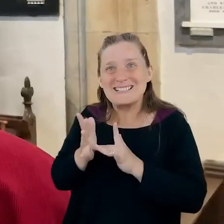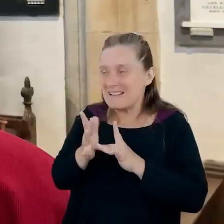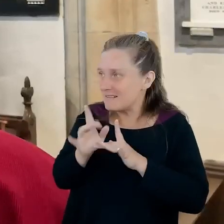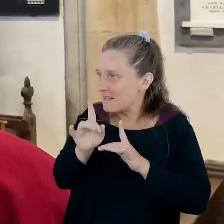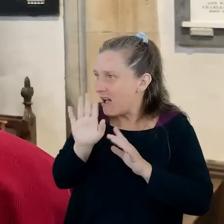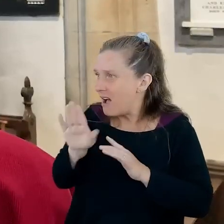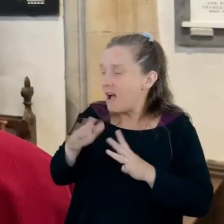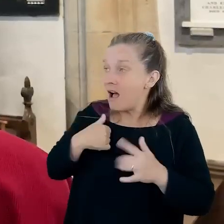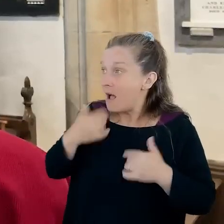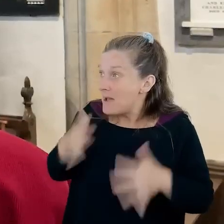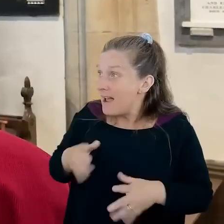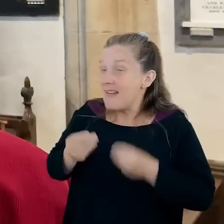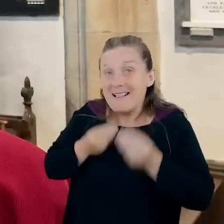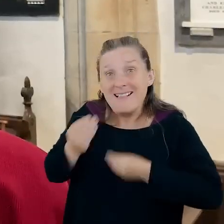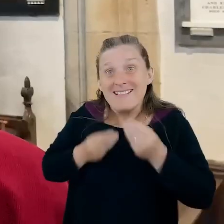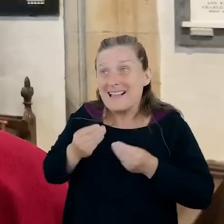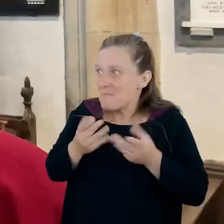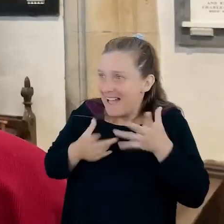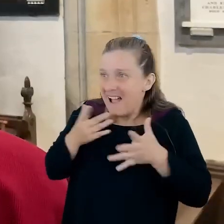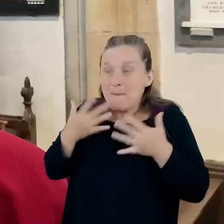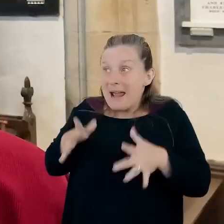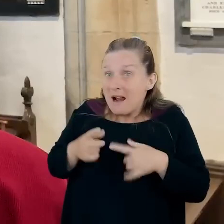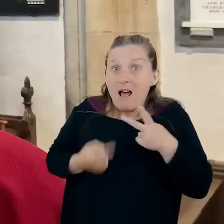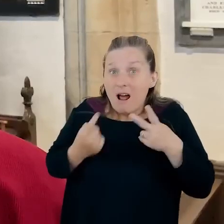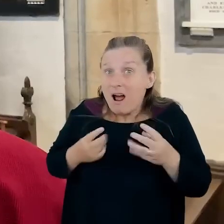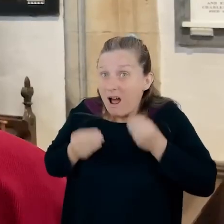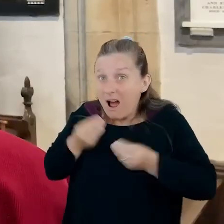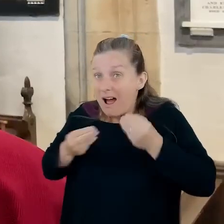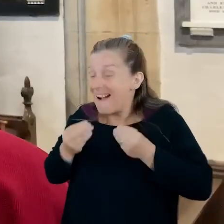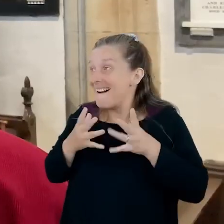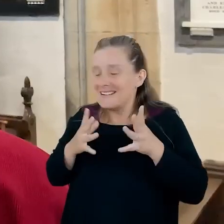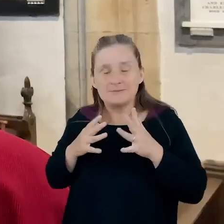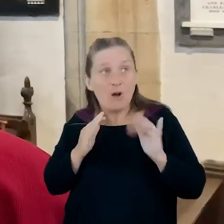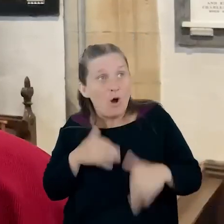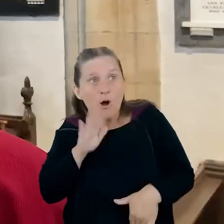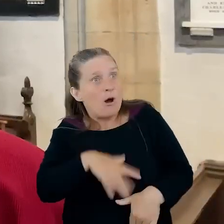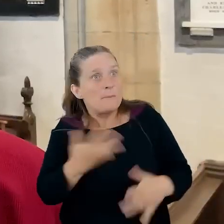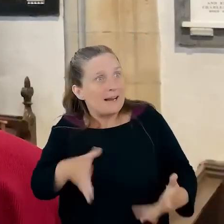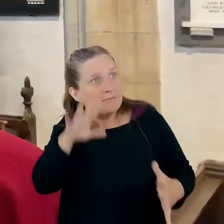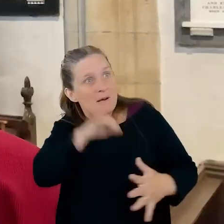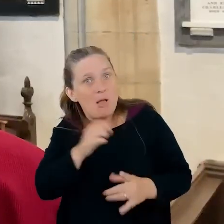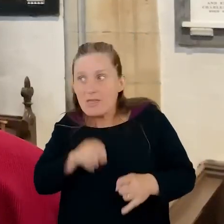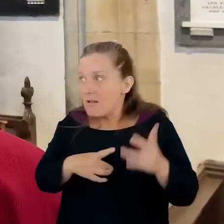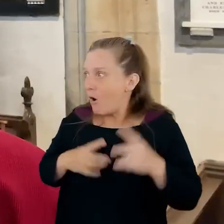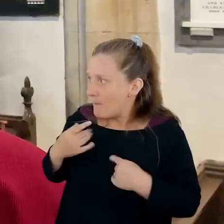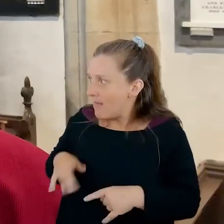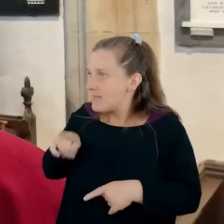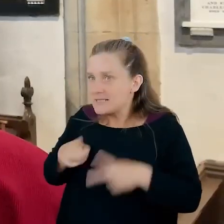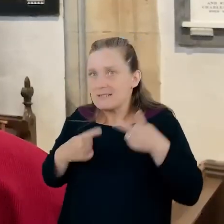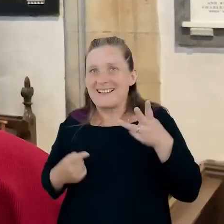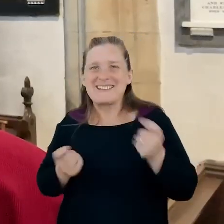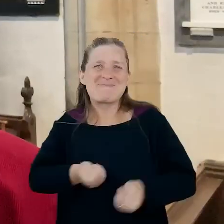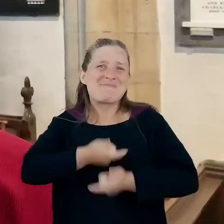Jesus rejoicing. They're stumbling over their words, trying to share all the amazing things that had